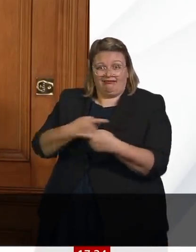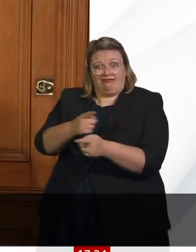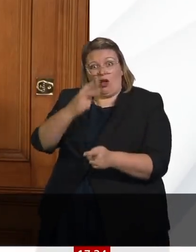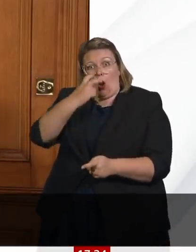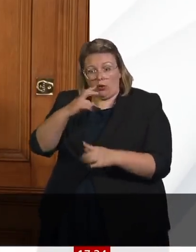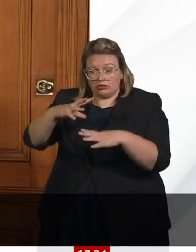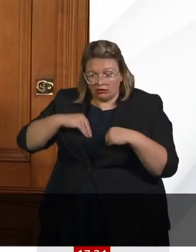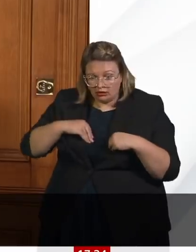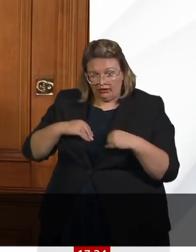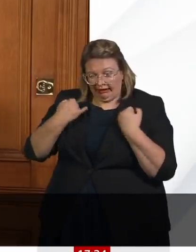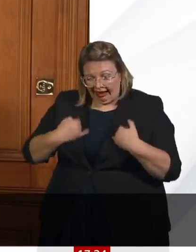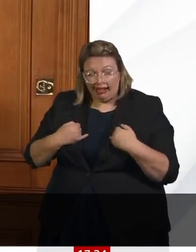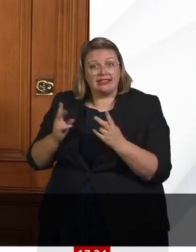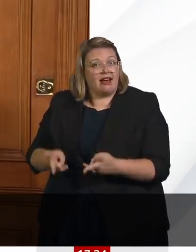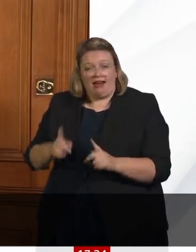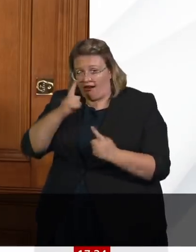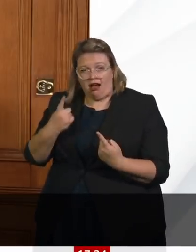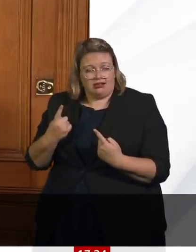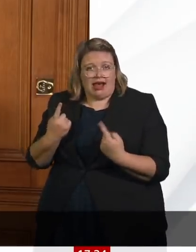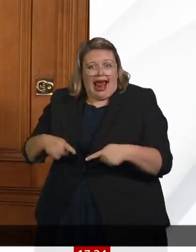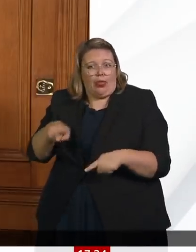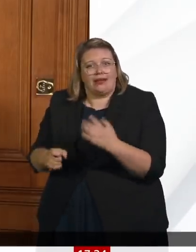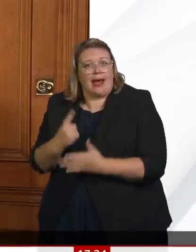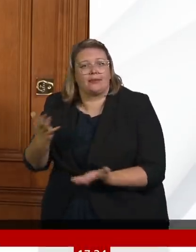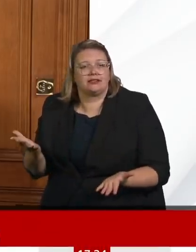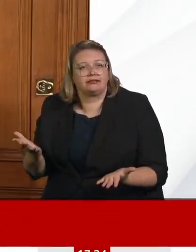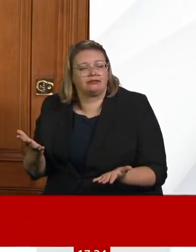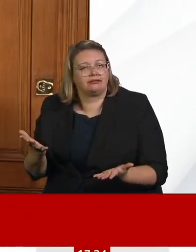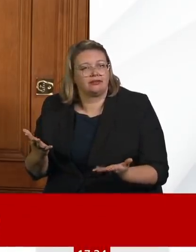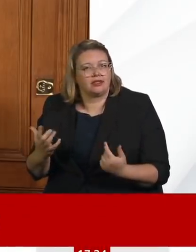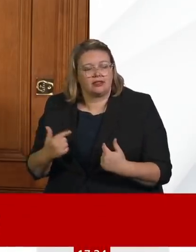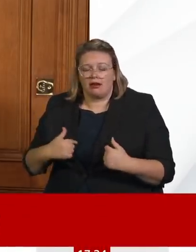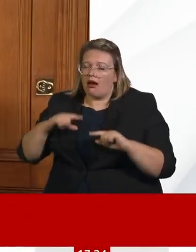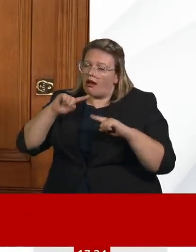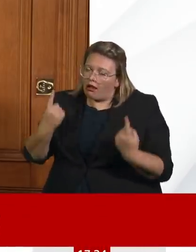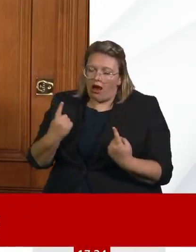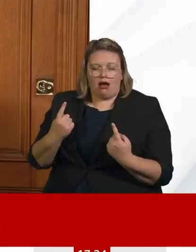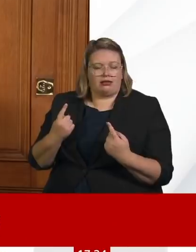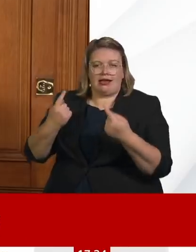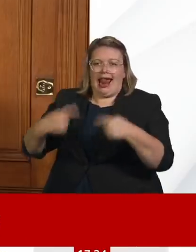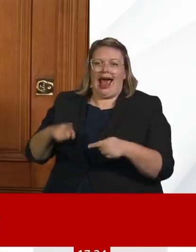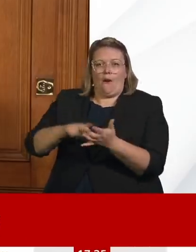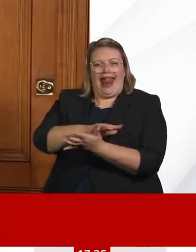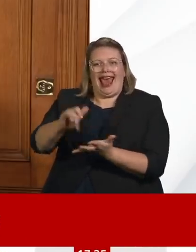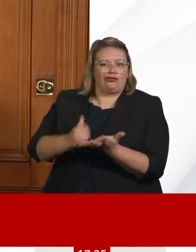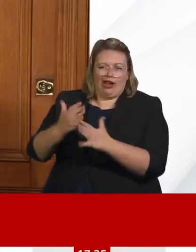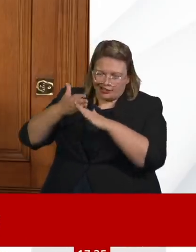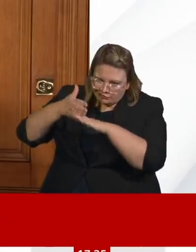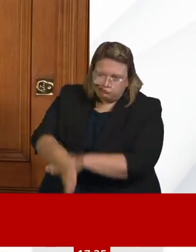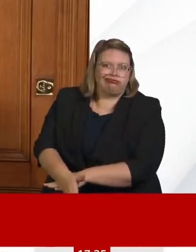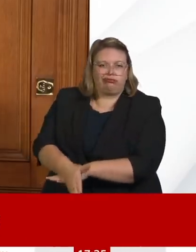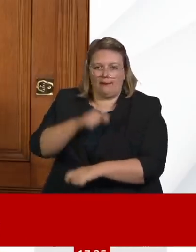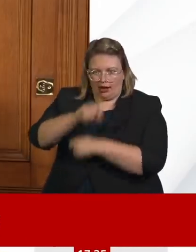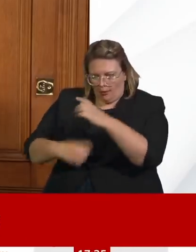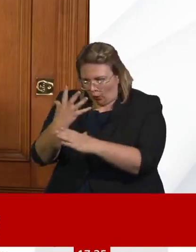And we can't afford to allow our NHS to be completely consumed by looking after